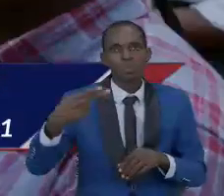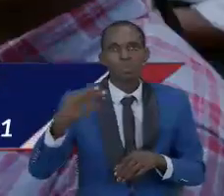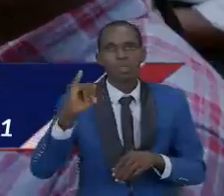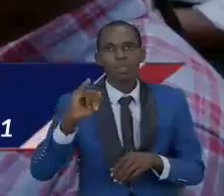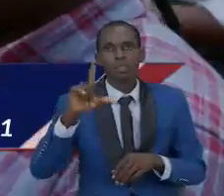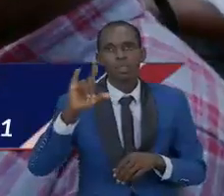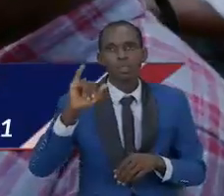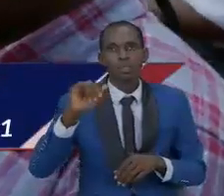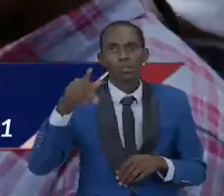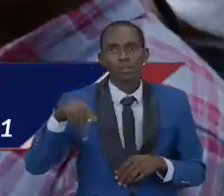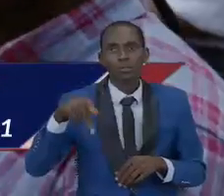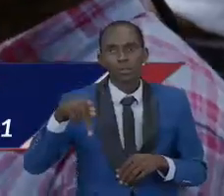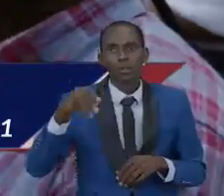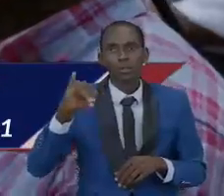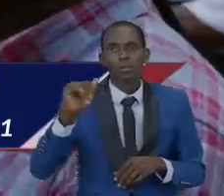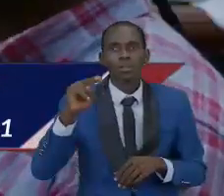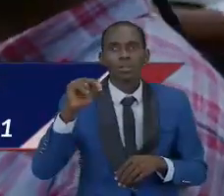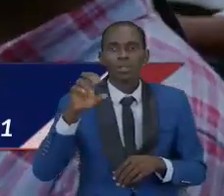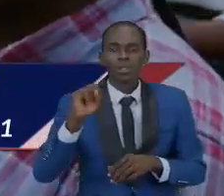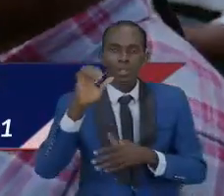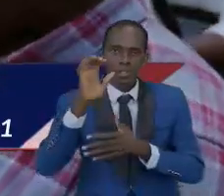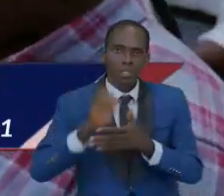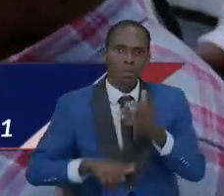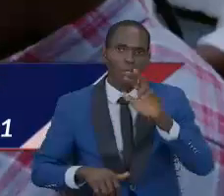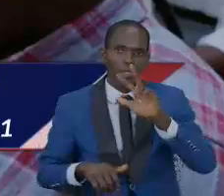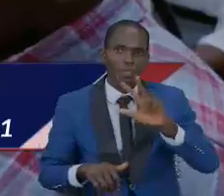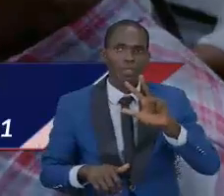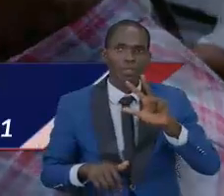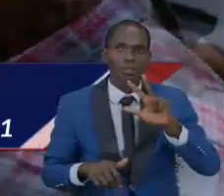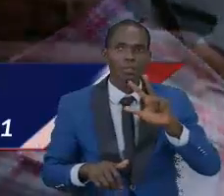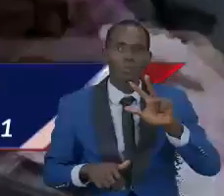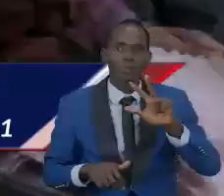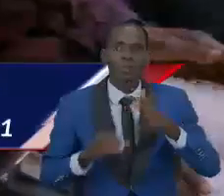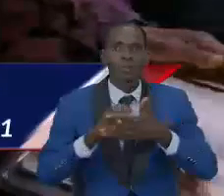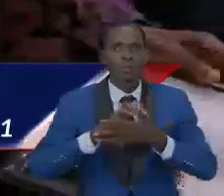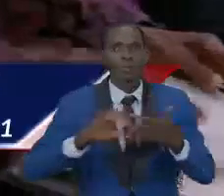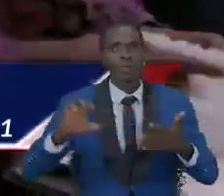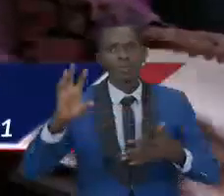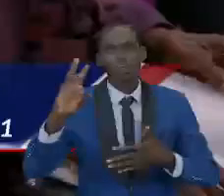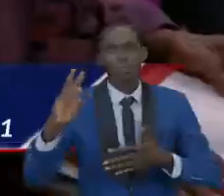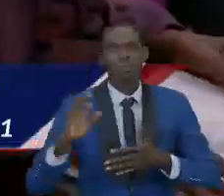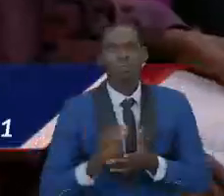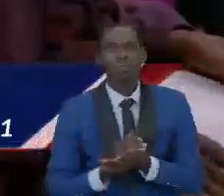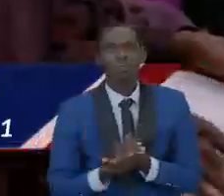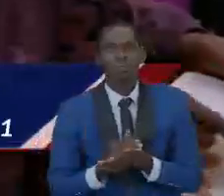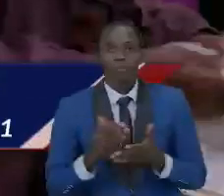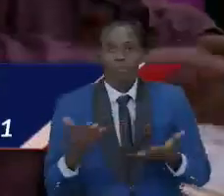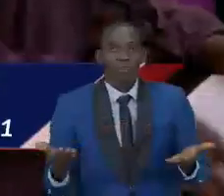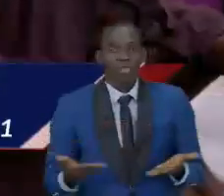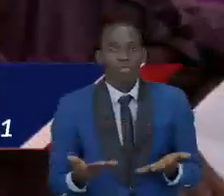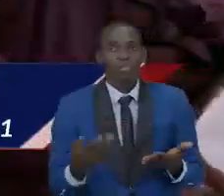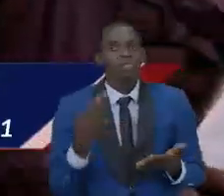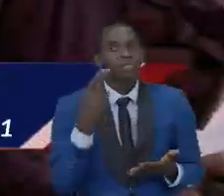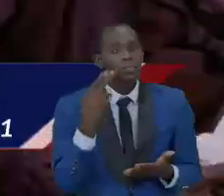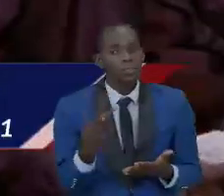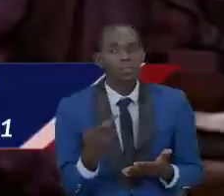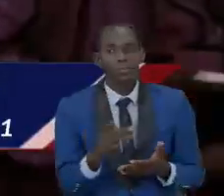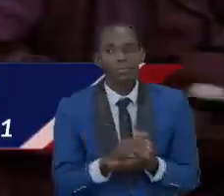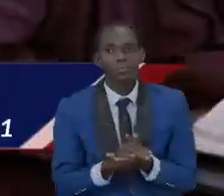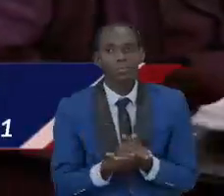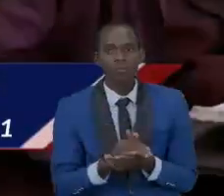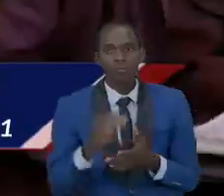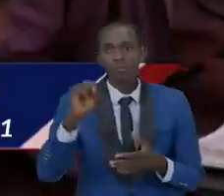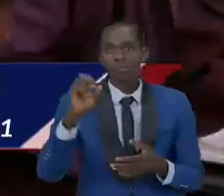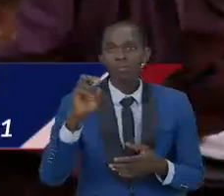Philippians chapter 3 we're eating from verse 6 here is Saul when he was